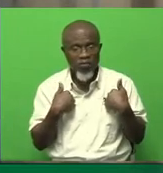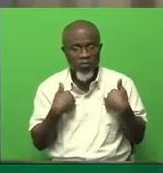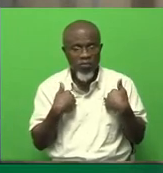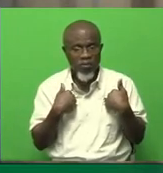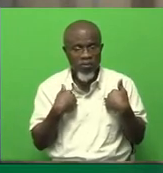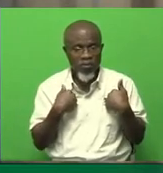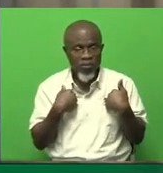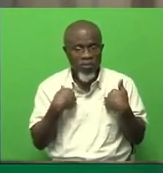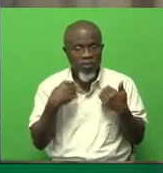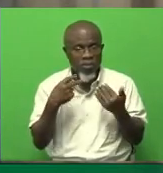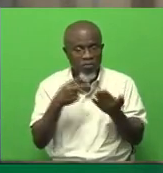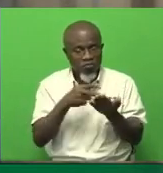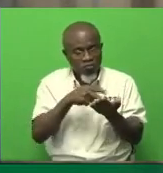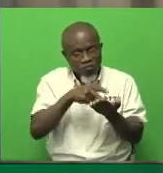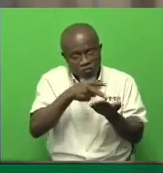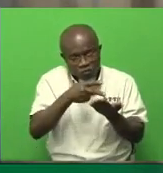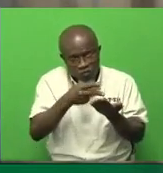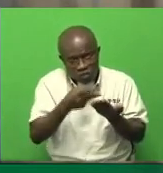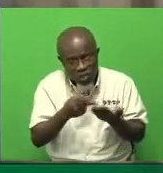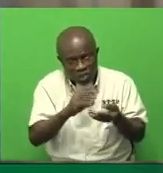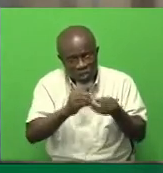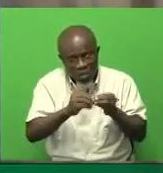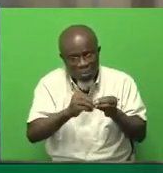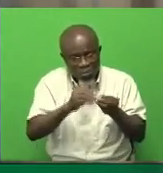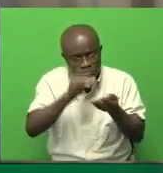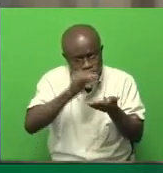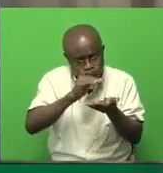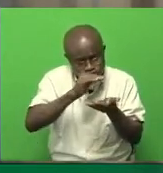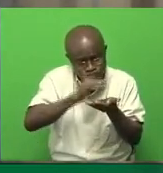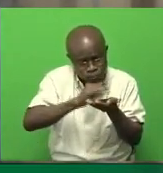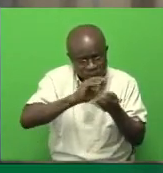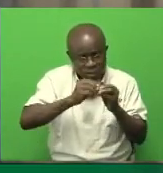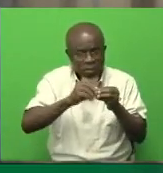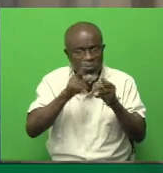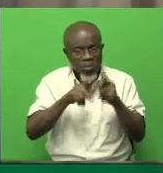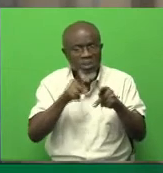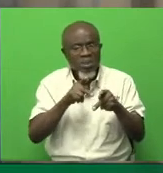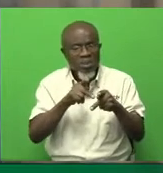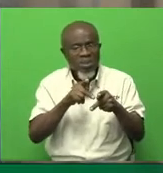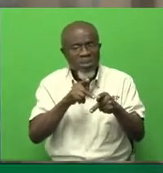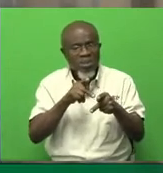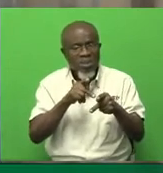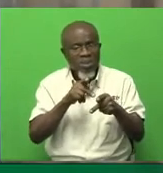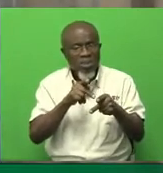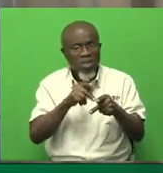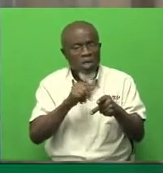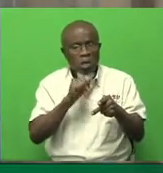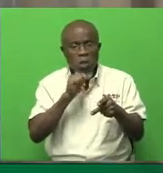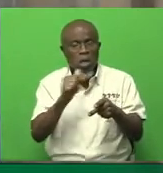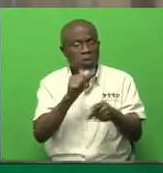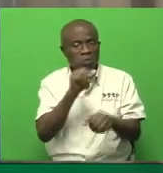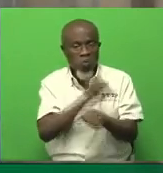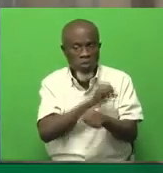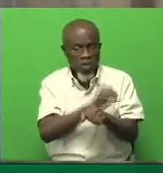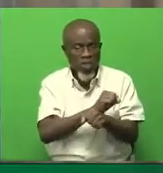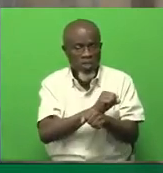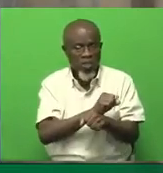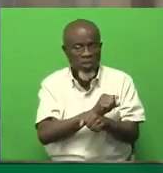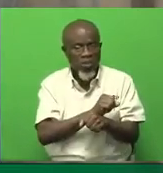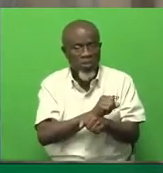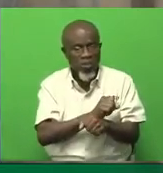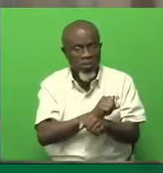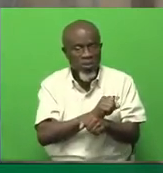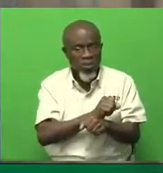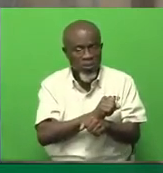a falling number of persons employed carrying the weight of the population unemployed and that's a difficult